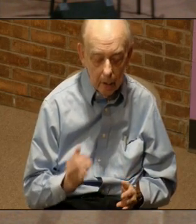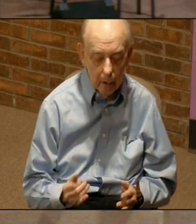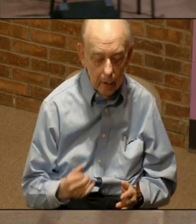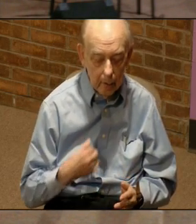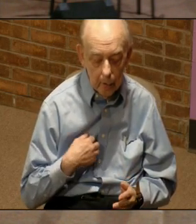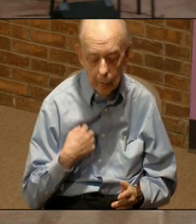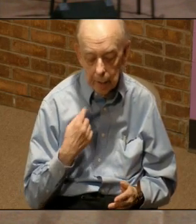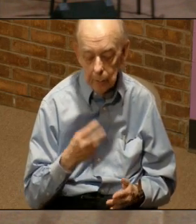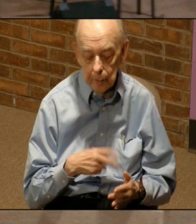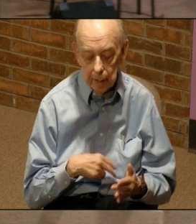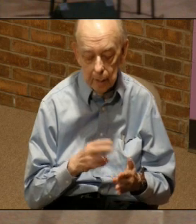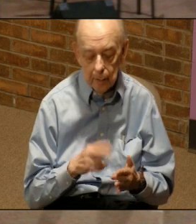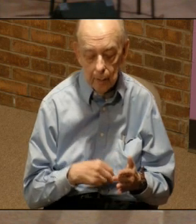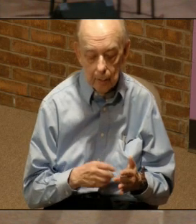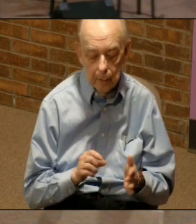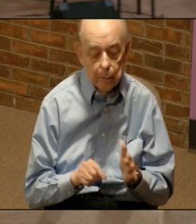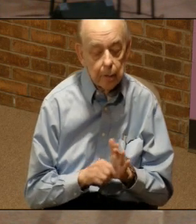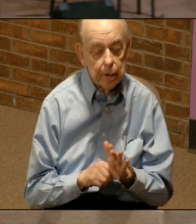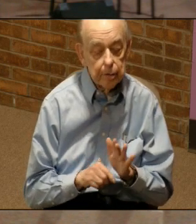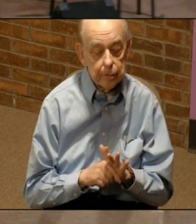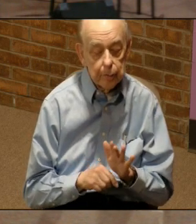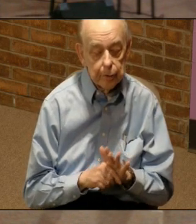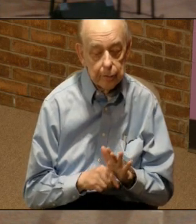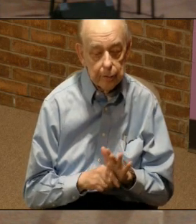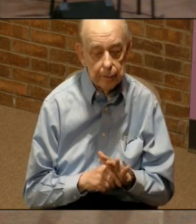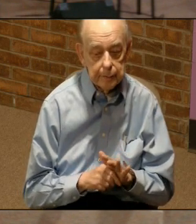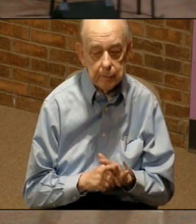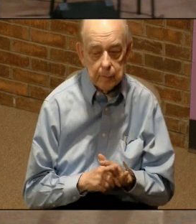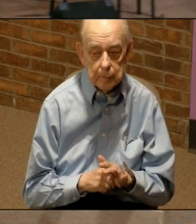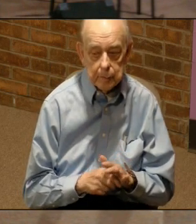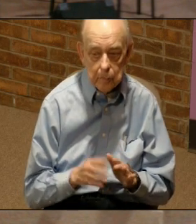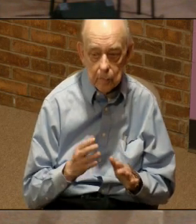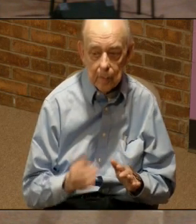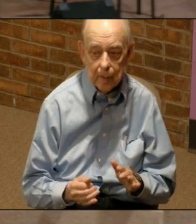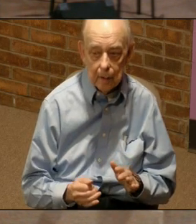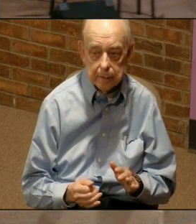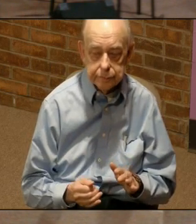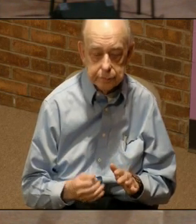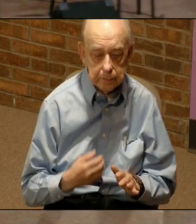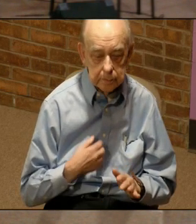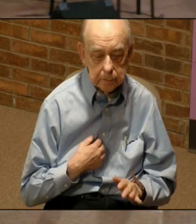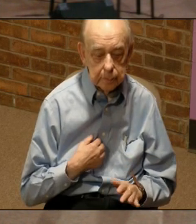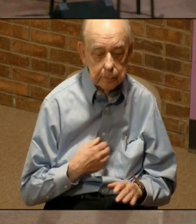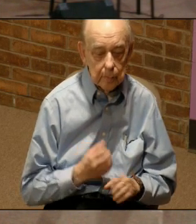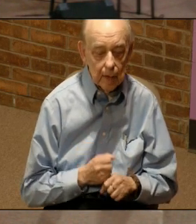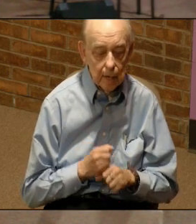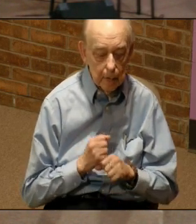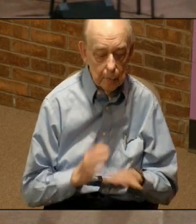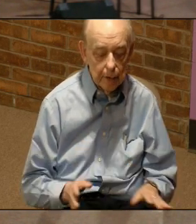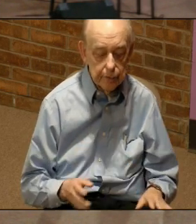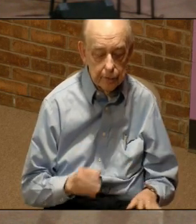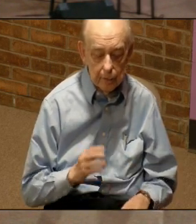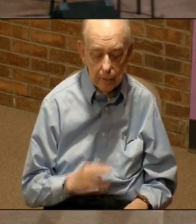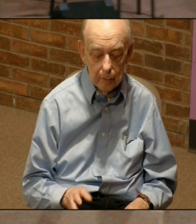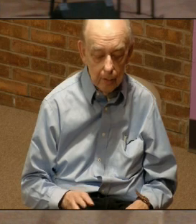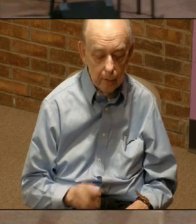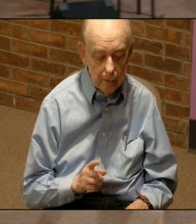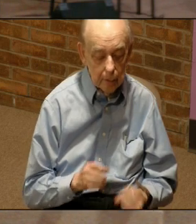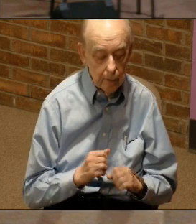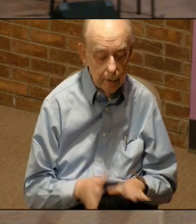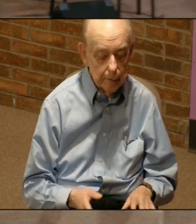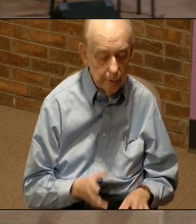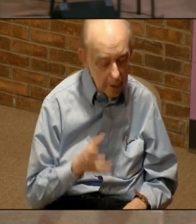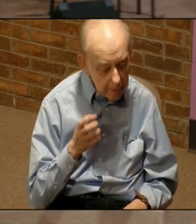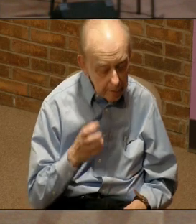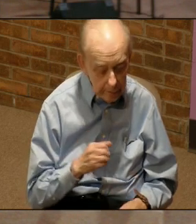we read the scriptures. It's because I get blessed reading, you get blessed